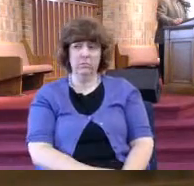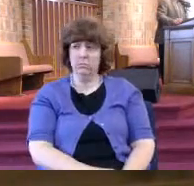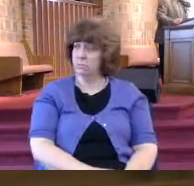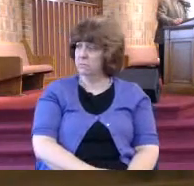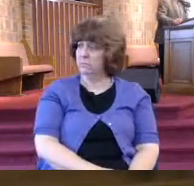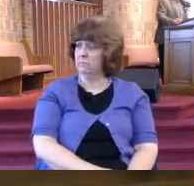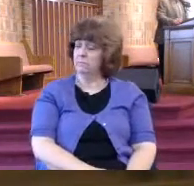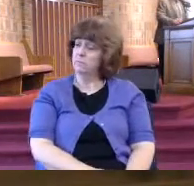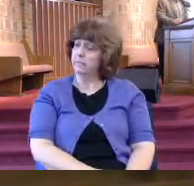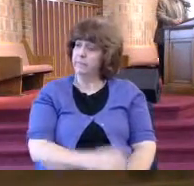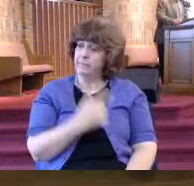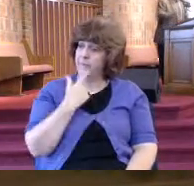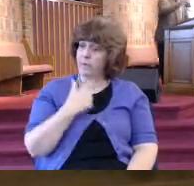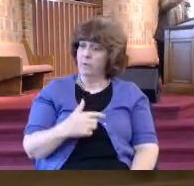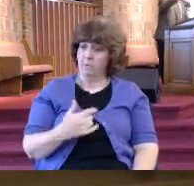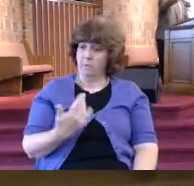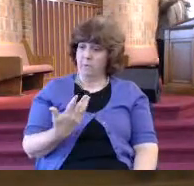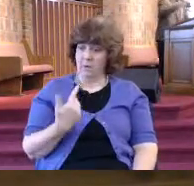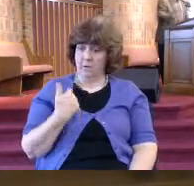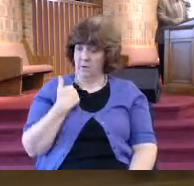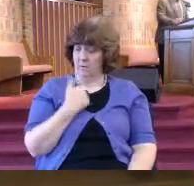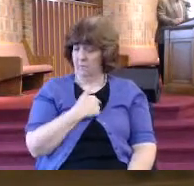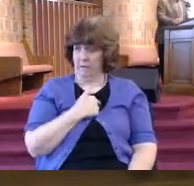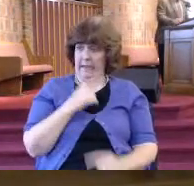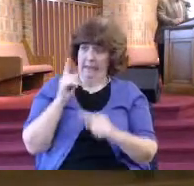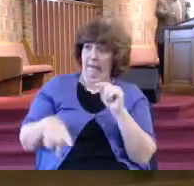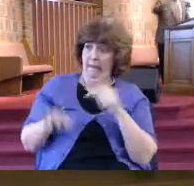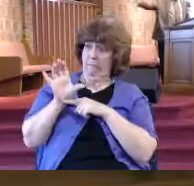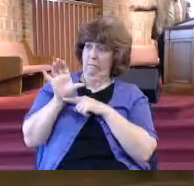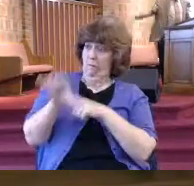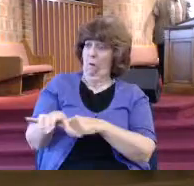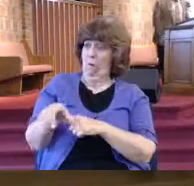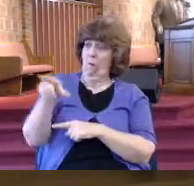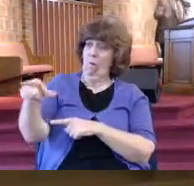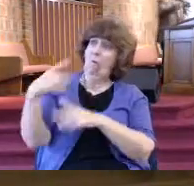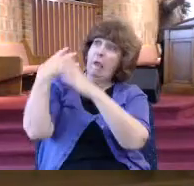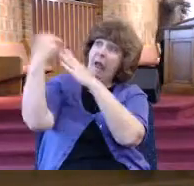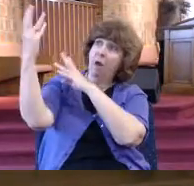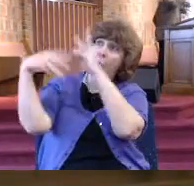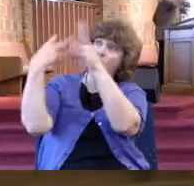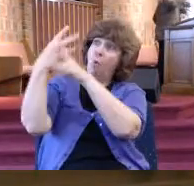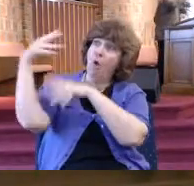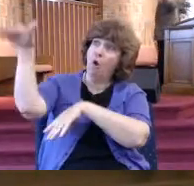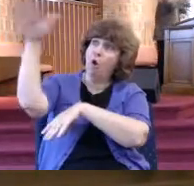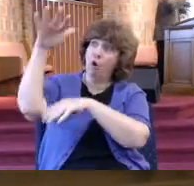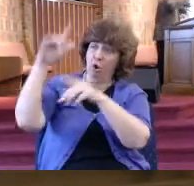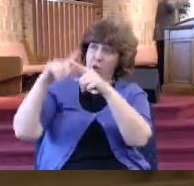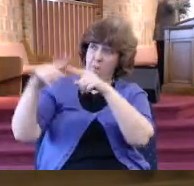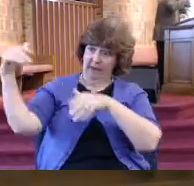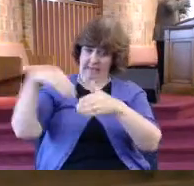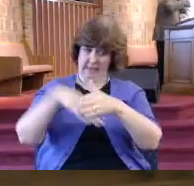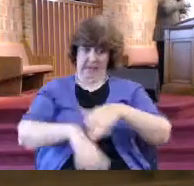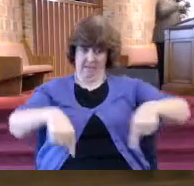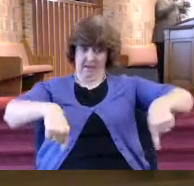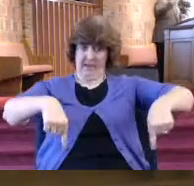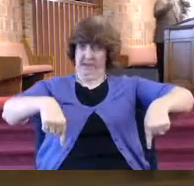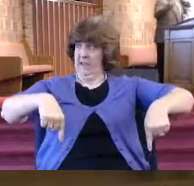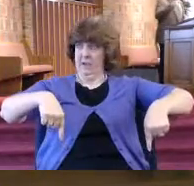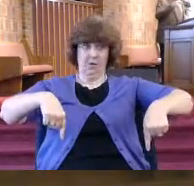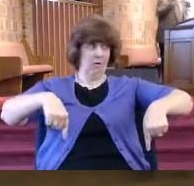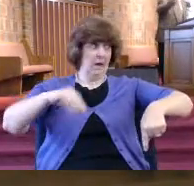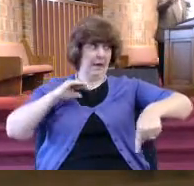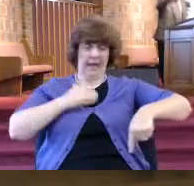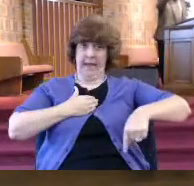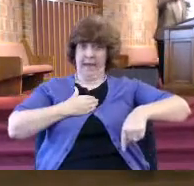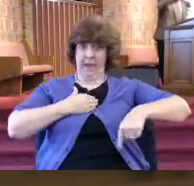the control to cause you to do anything out in the world. But if you want to come in and do business with us,